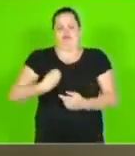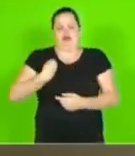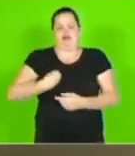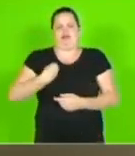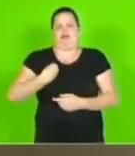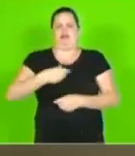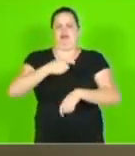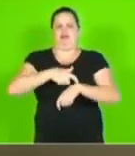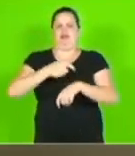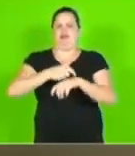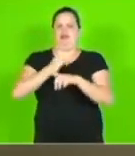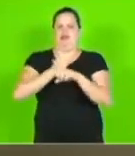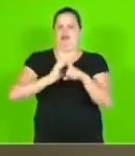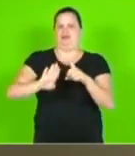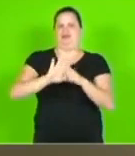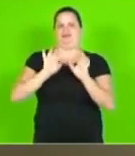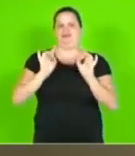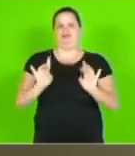Feasts and Trumpets.